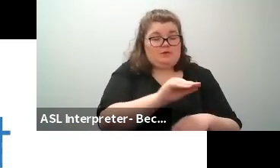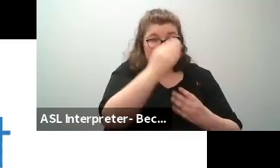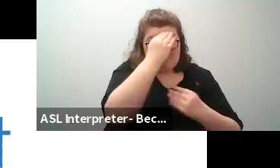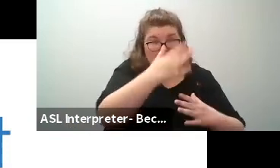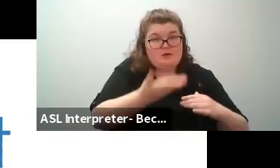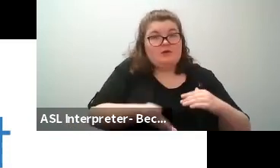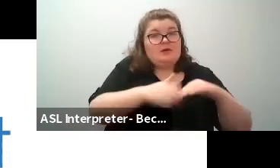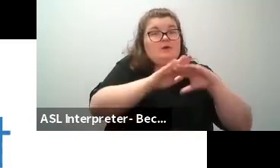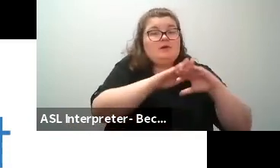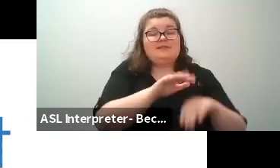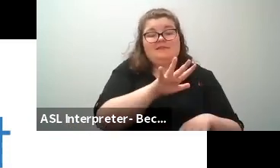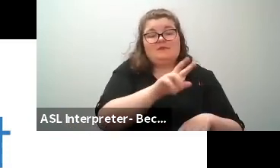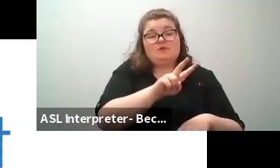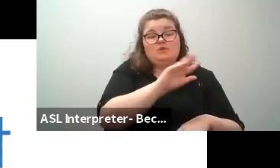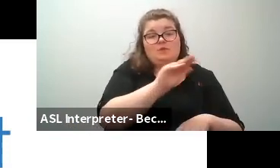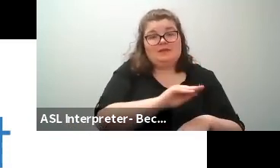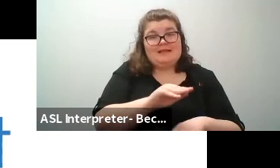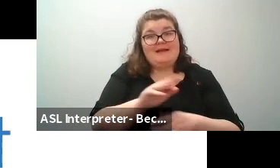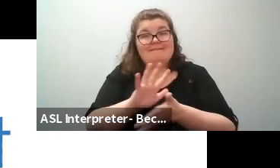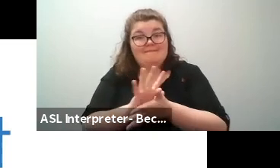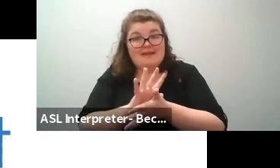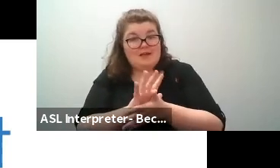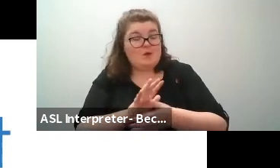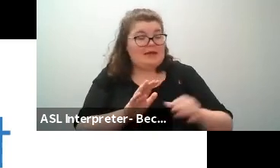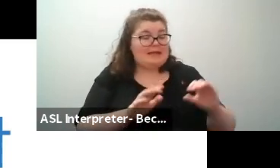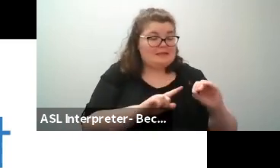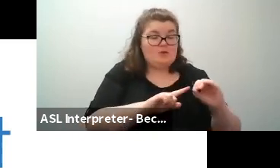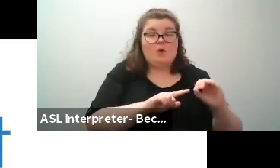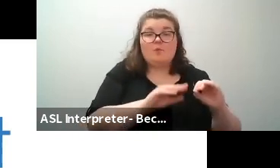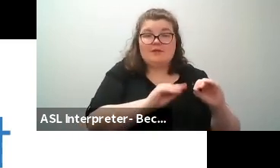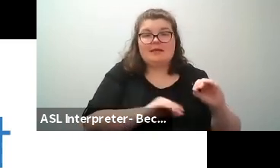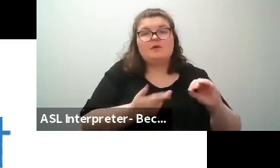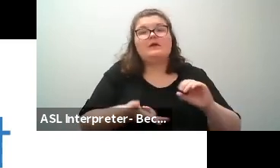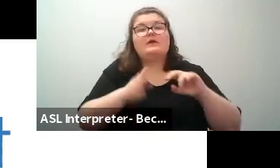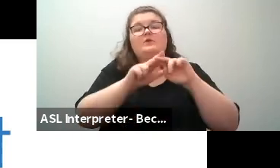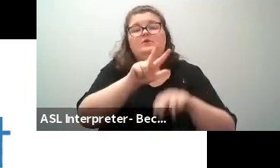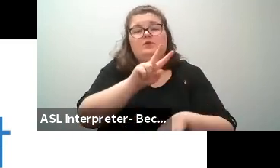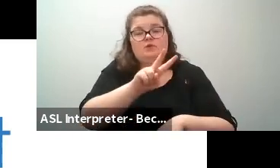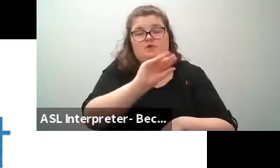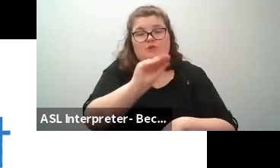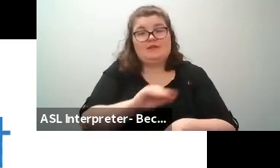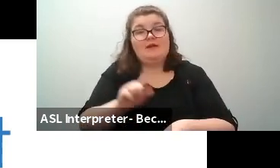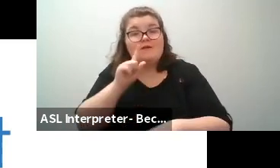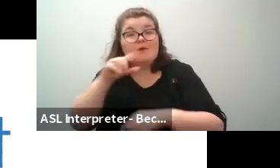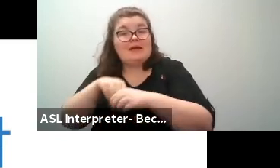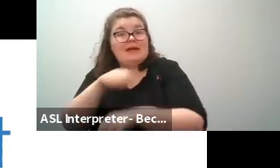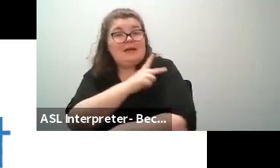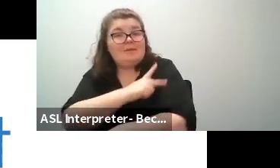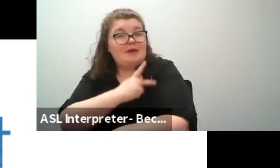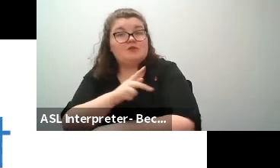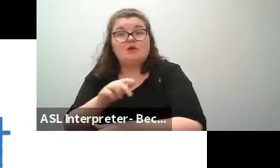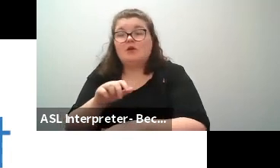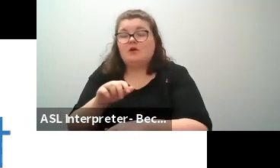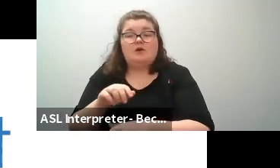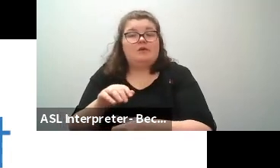to 52%, video from 0 to 32%. In the hospital, written information was not distributed any